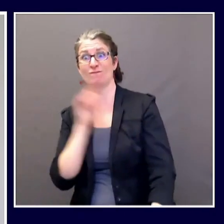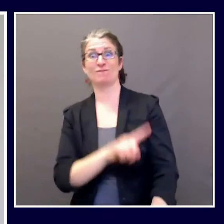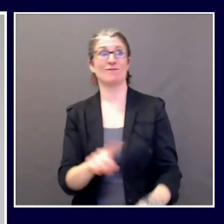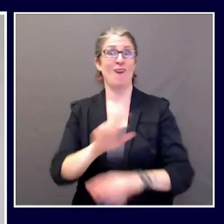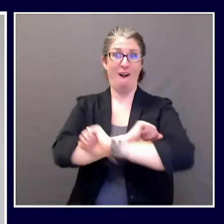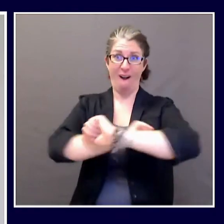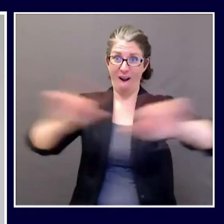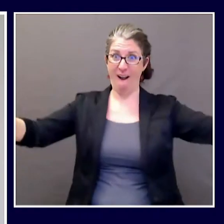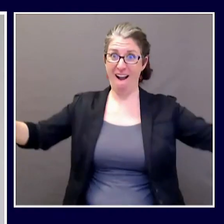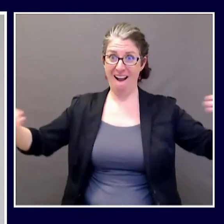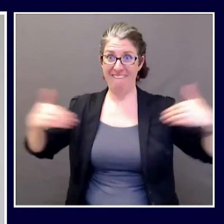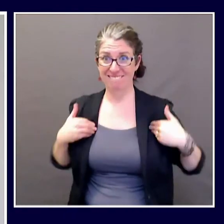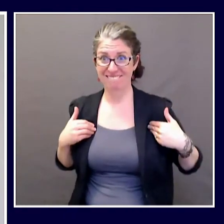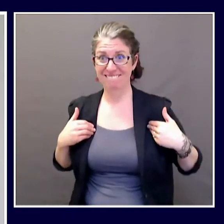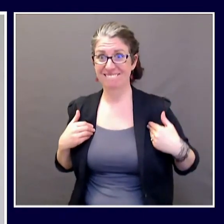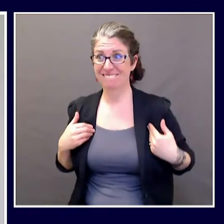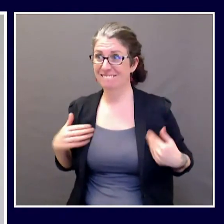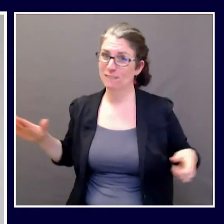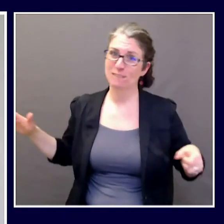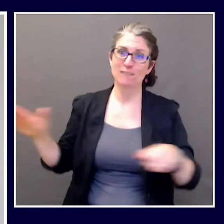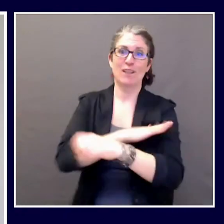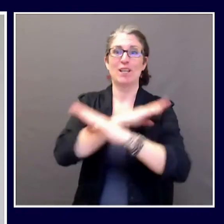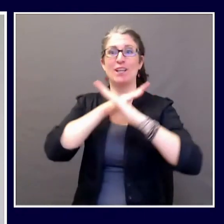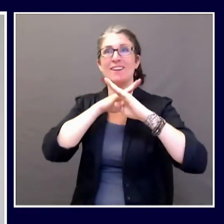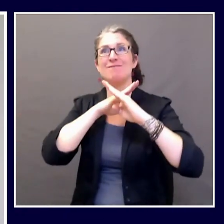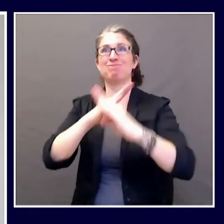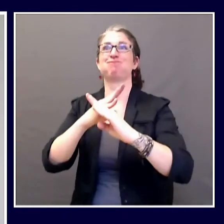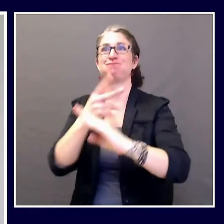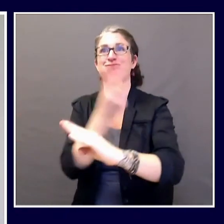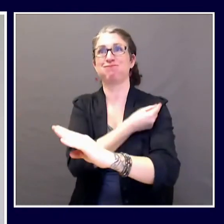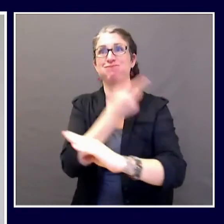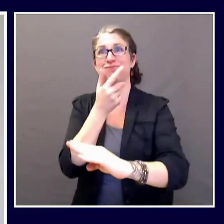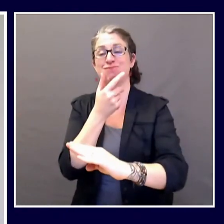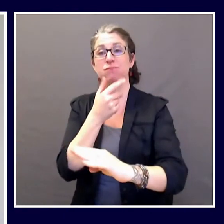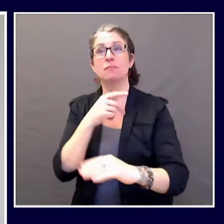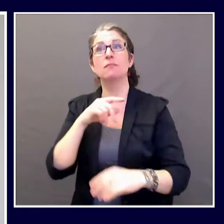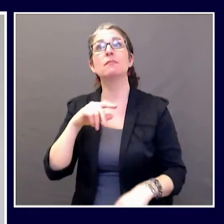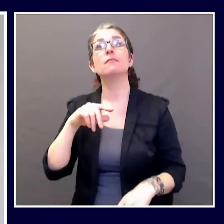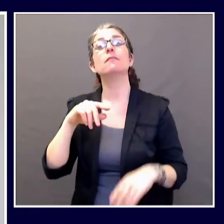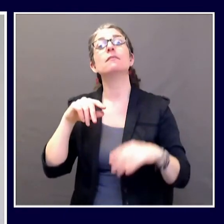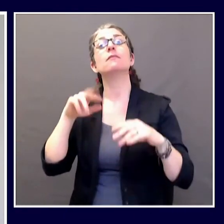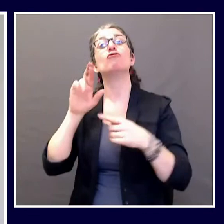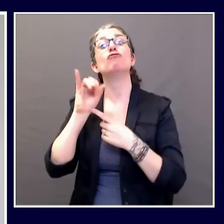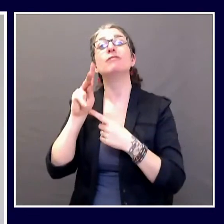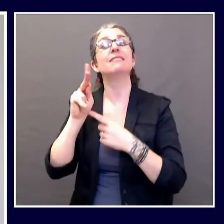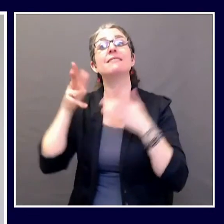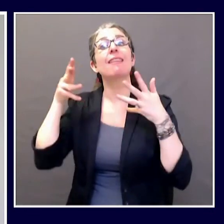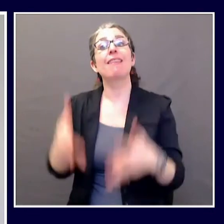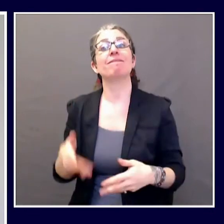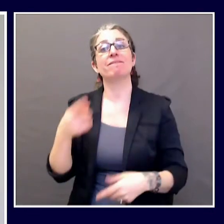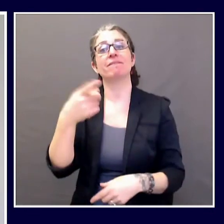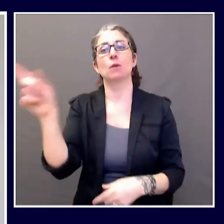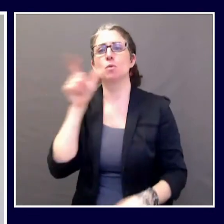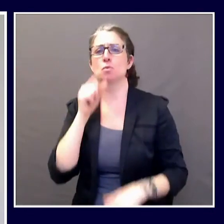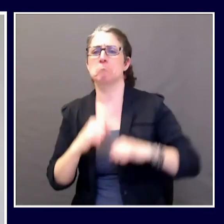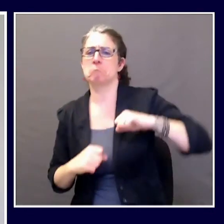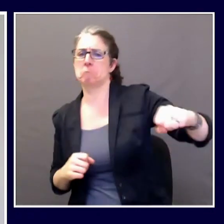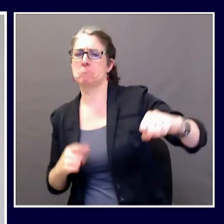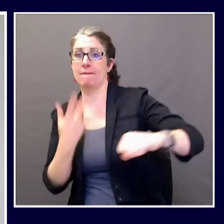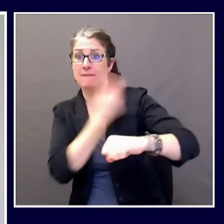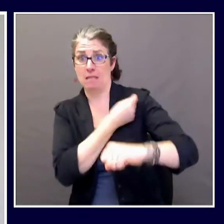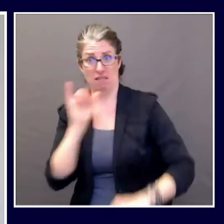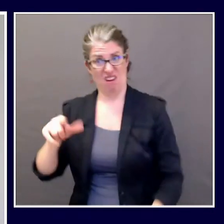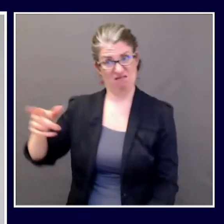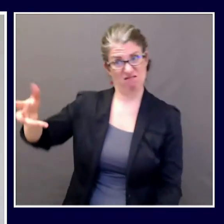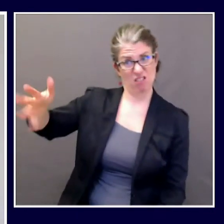have not received a vaccine for whatever reason, who've chosen not to, or who can't for health reasons or whatever? So in other words, will life be able to get